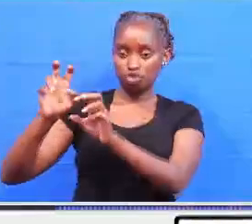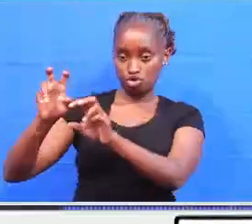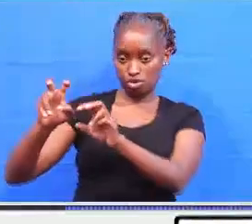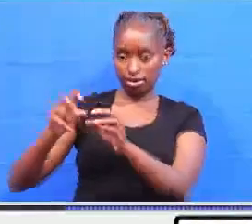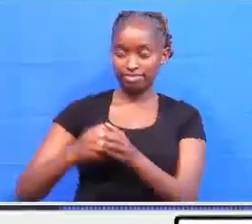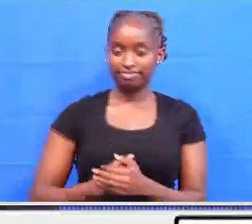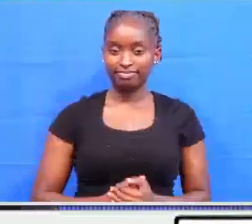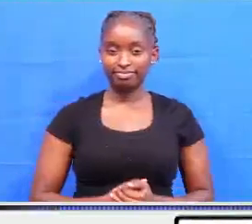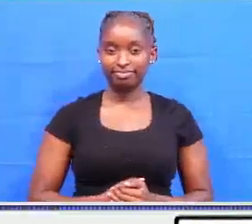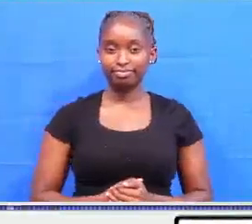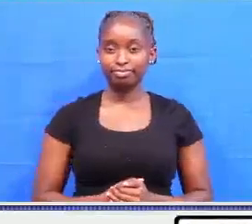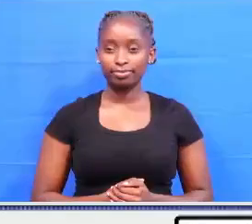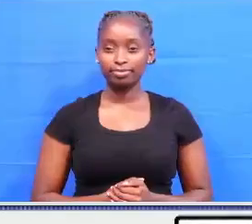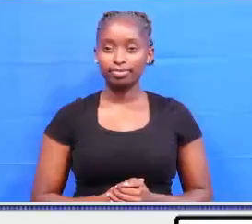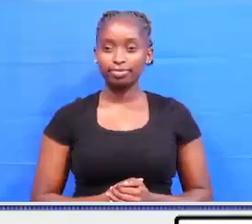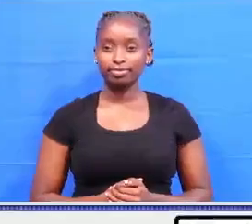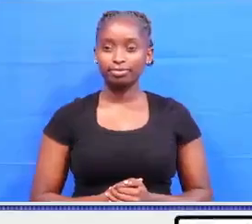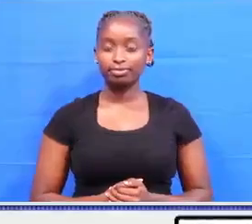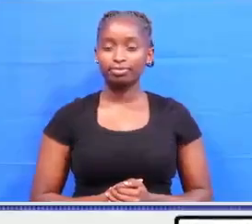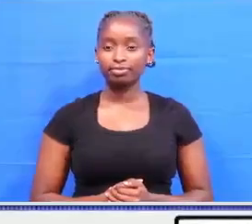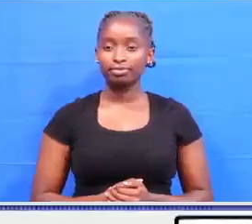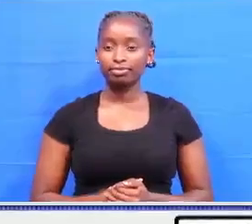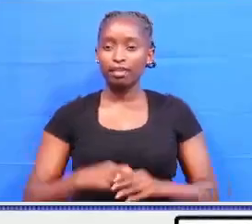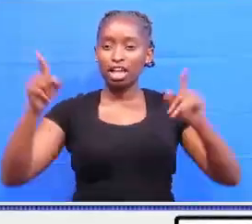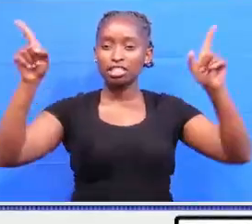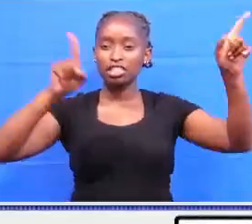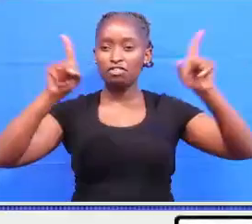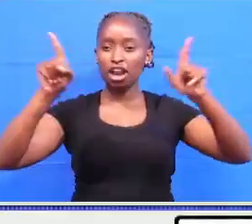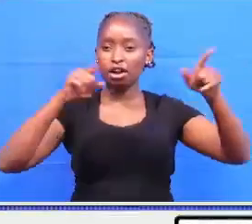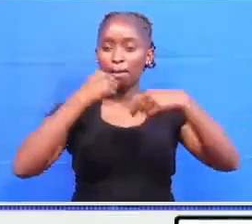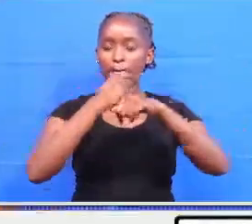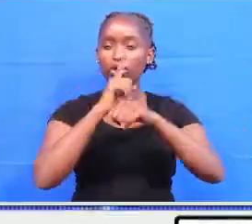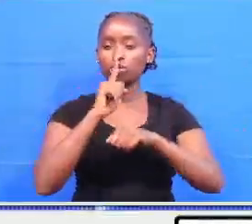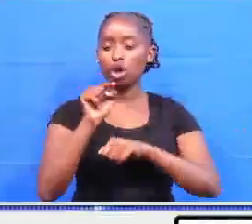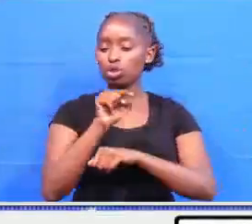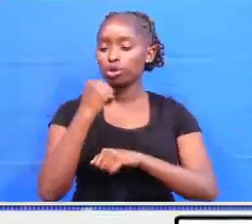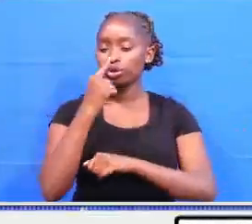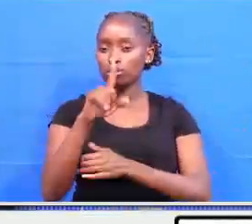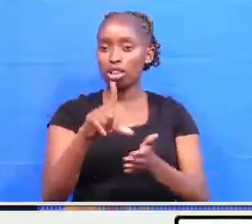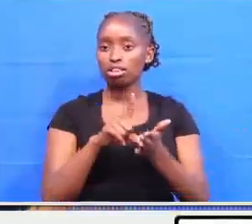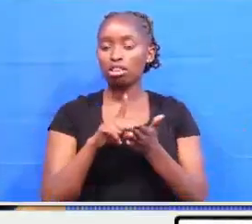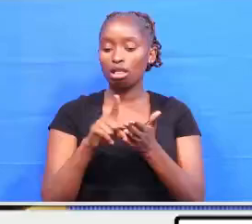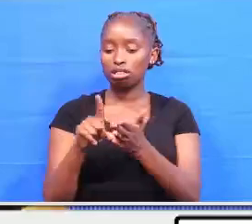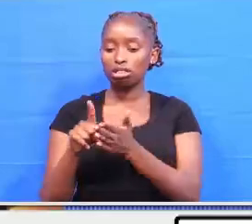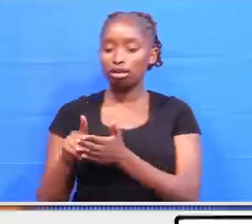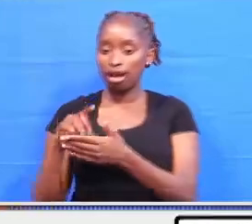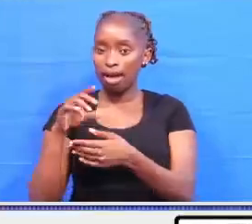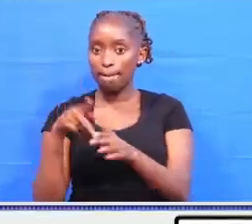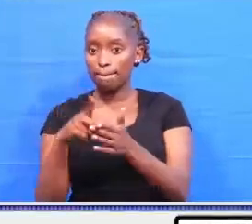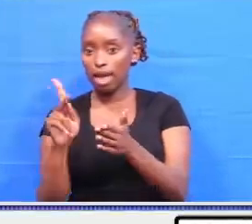Safaricom to make sure that those who borrowed at least pay back.